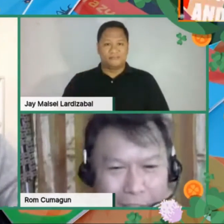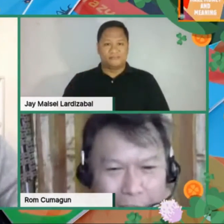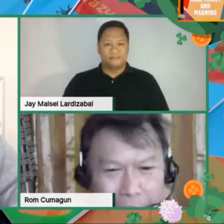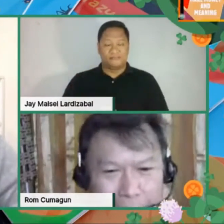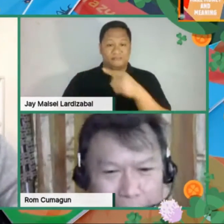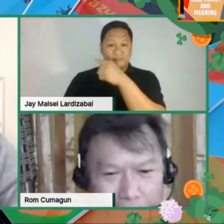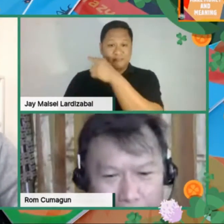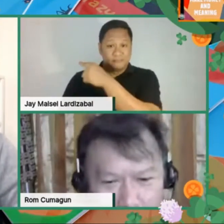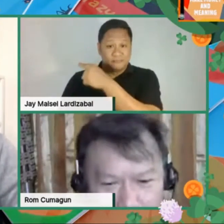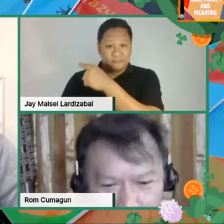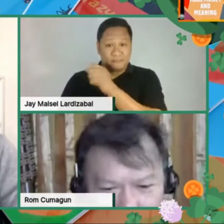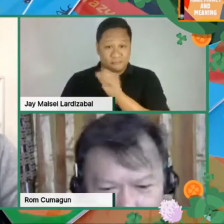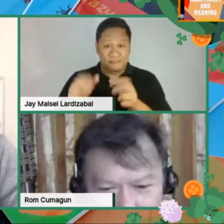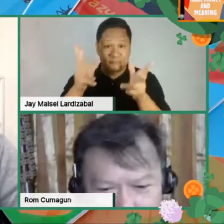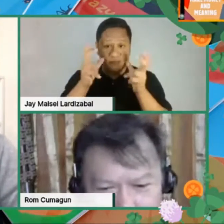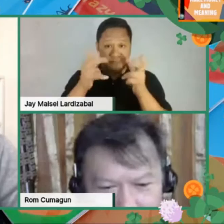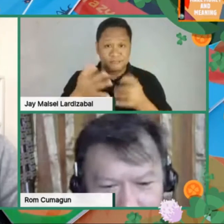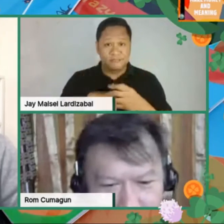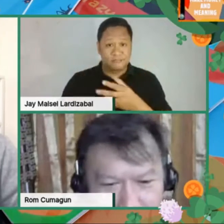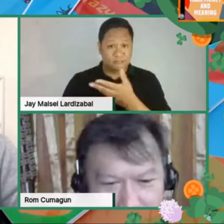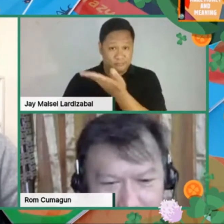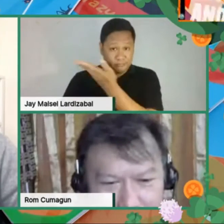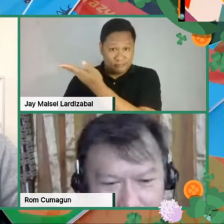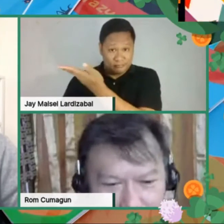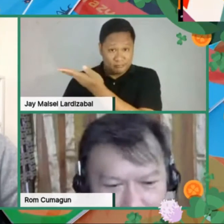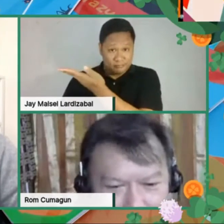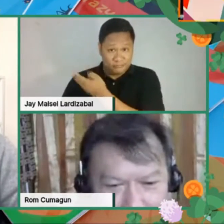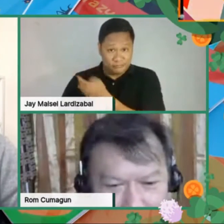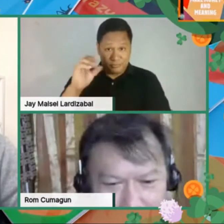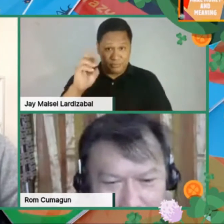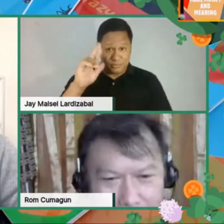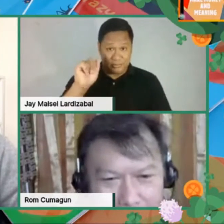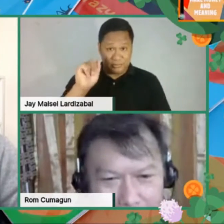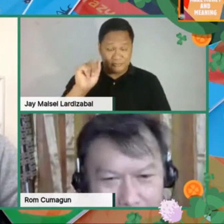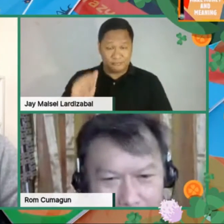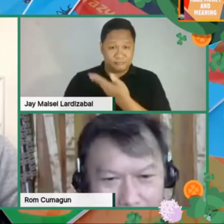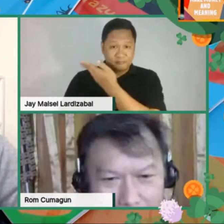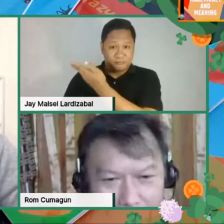me. Cora, can you hear me?